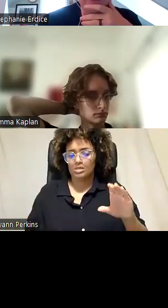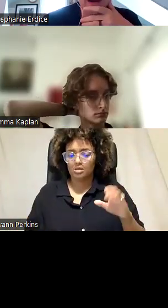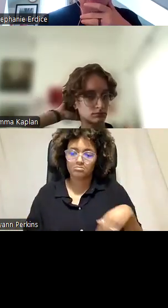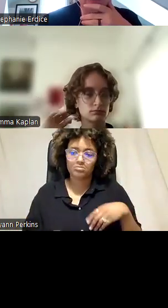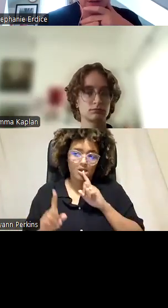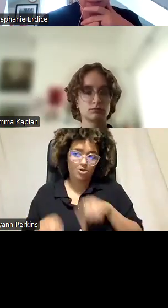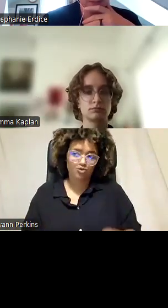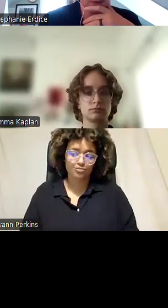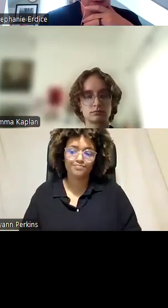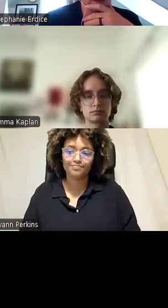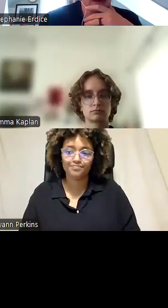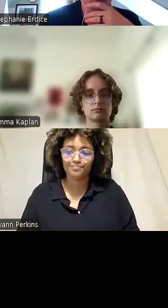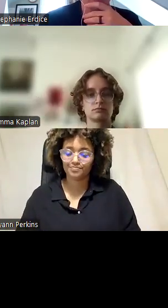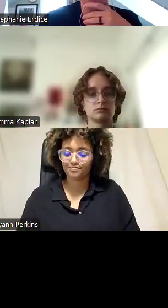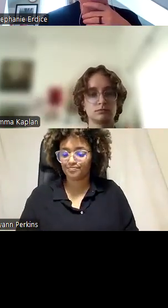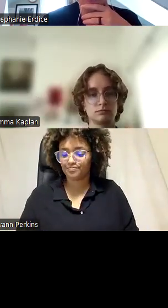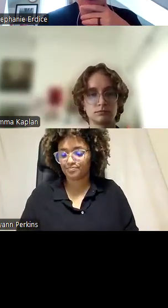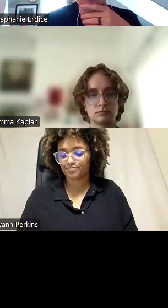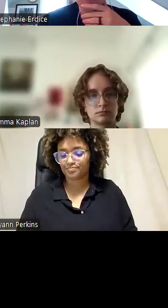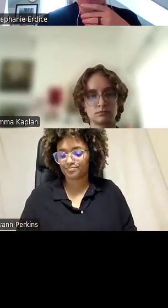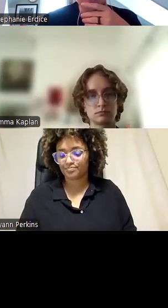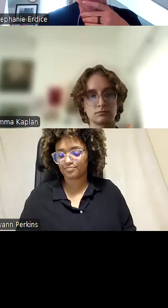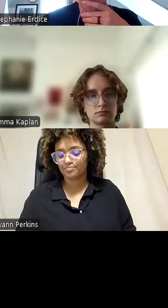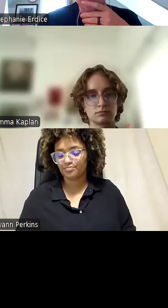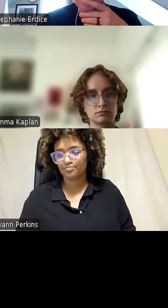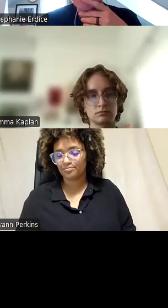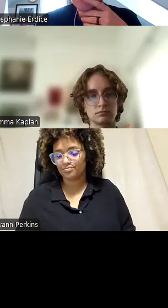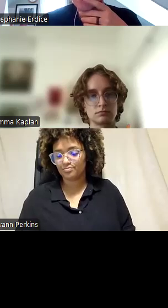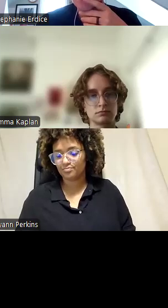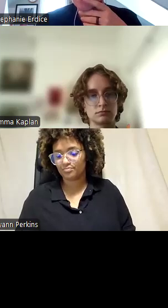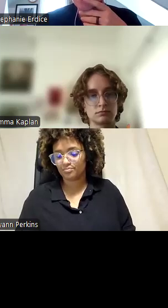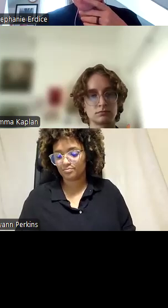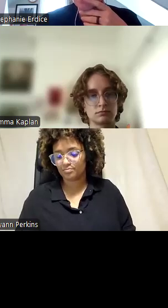We've got more than half of the people that have answered it so far.